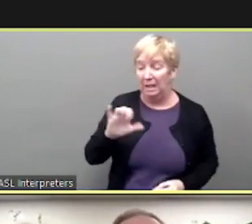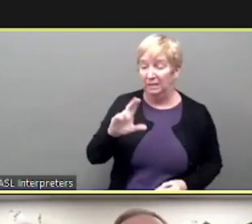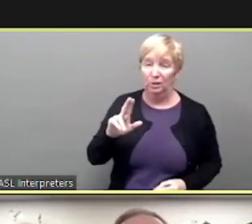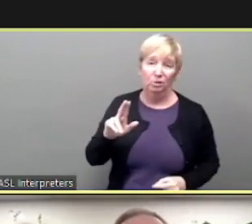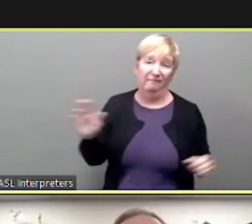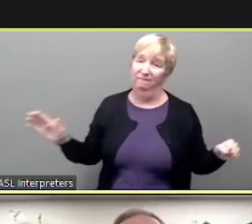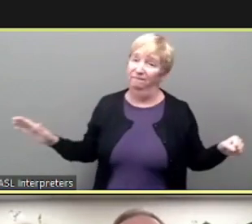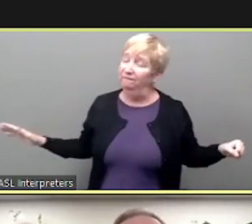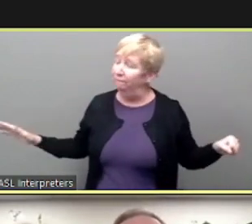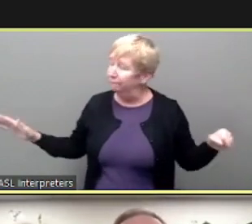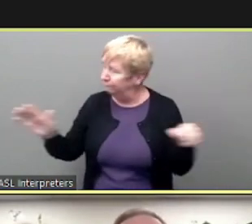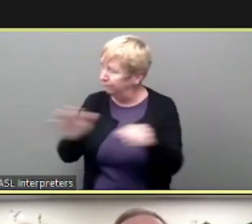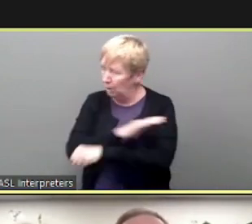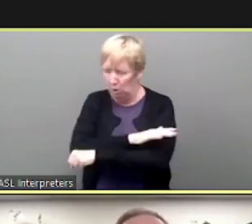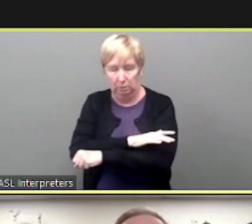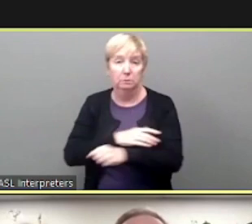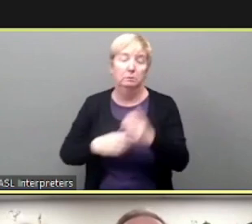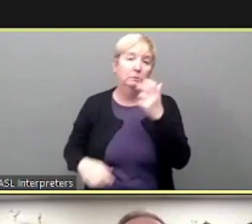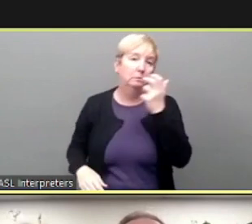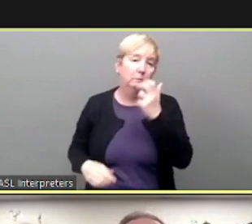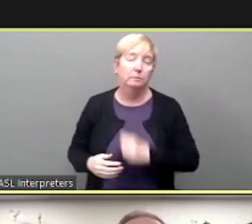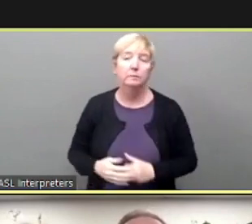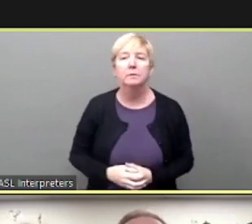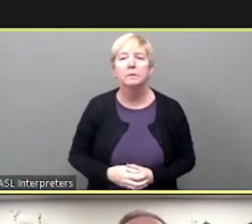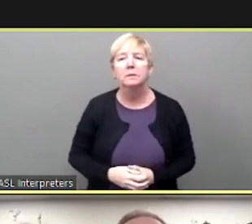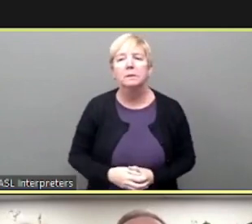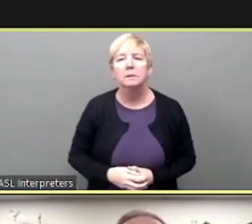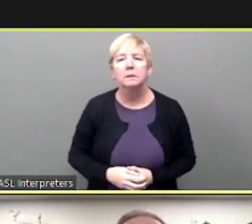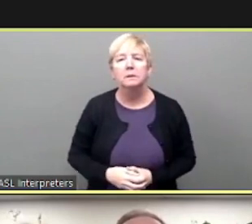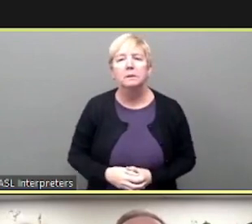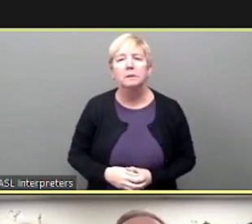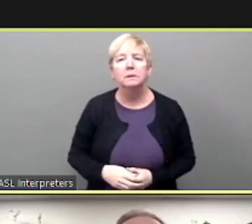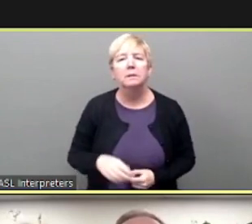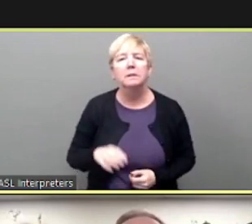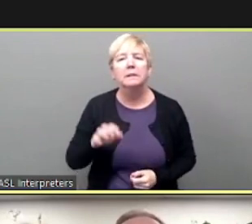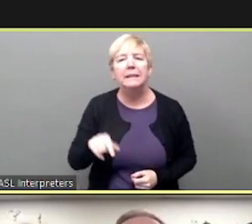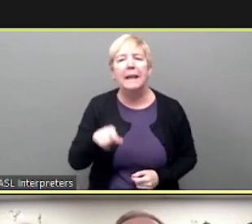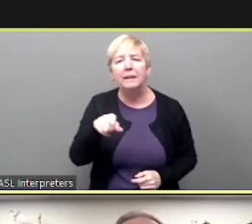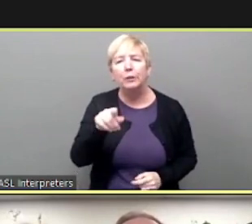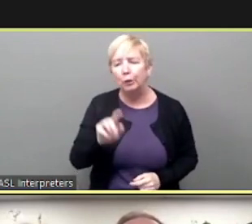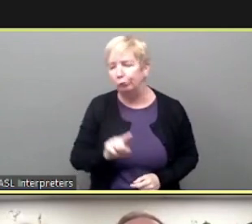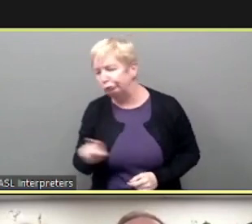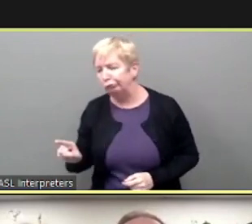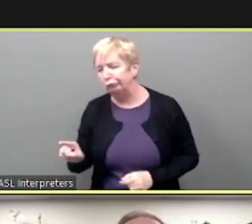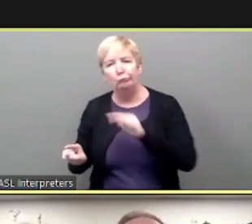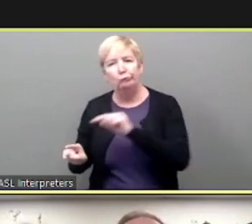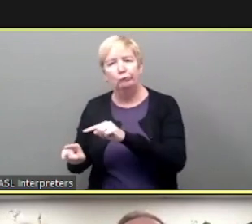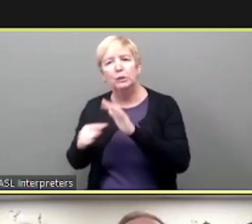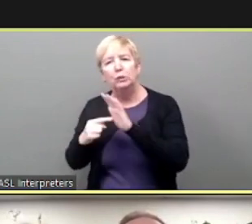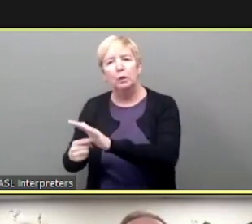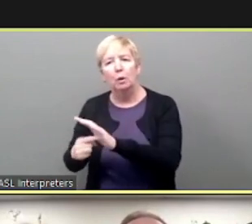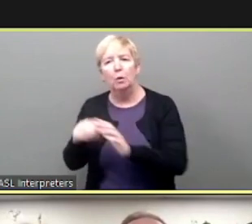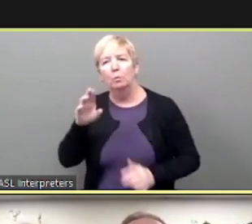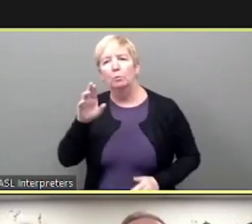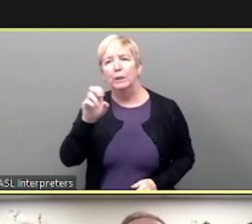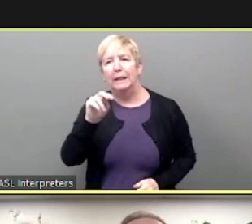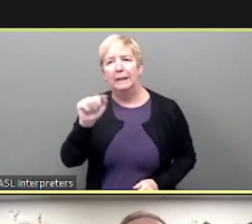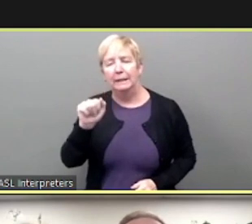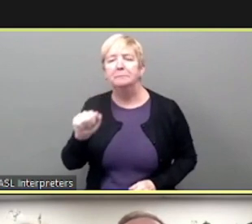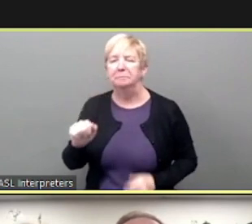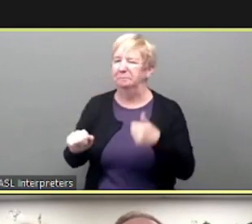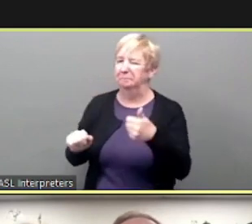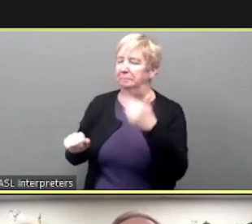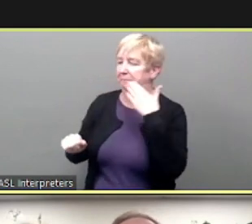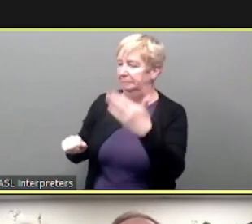full. And Brianna, I don't think your cursor is really moving or big enough for people to see. And then, oh, there we